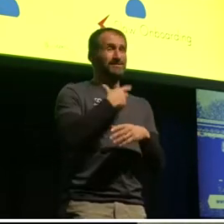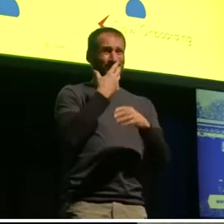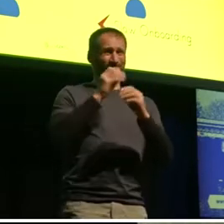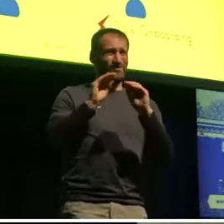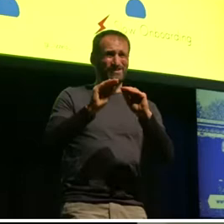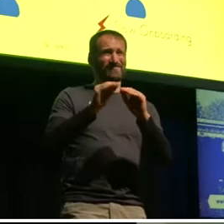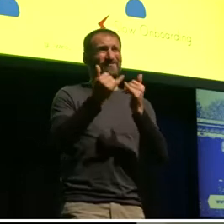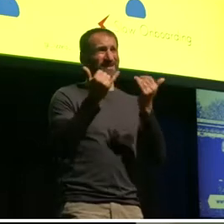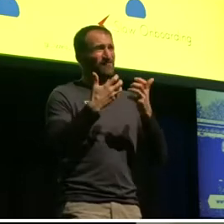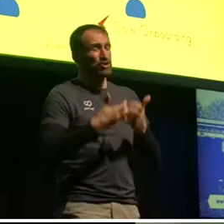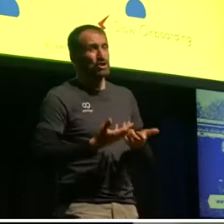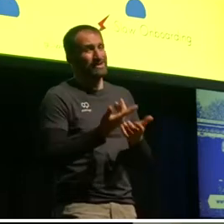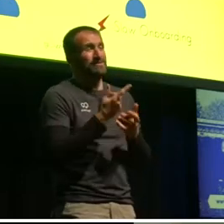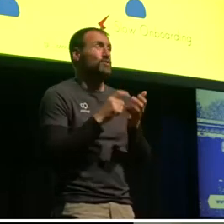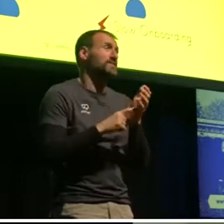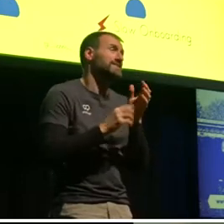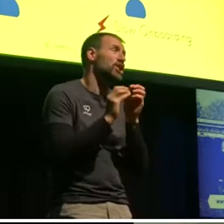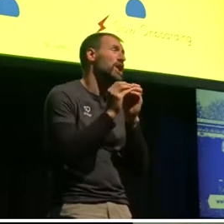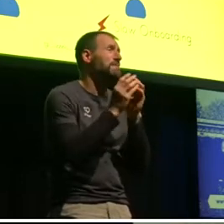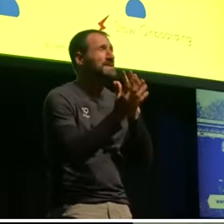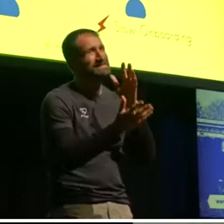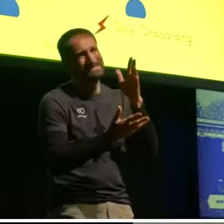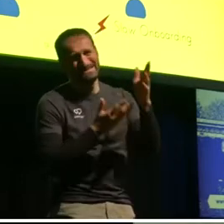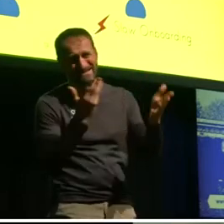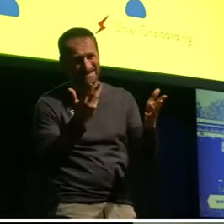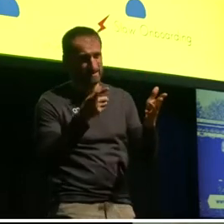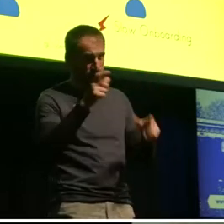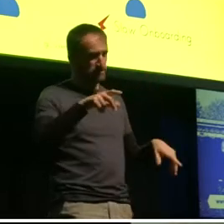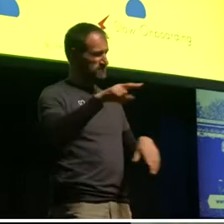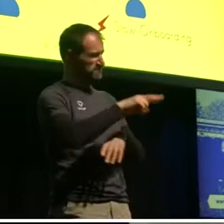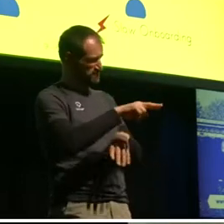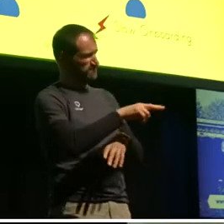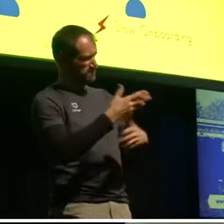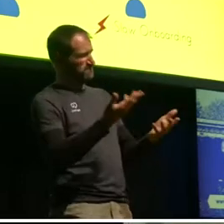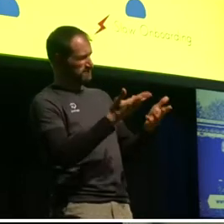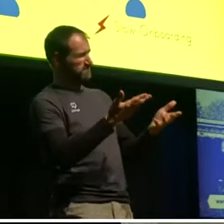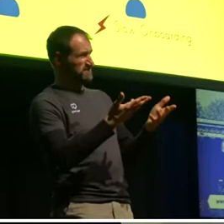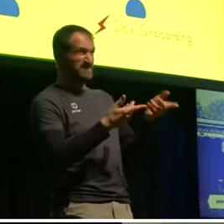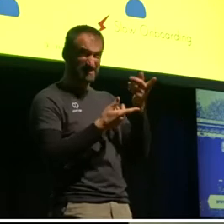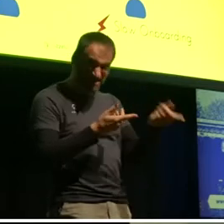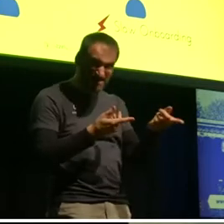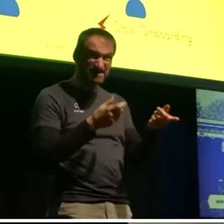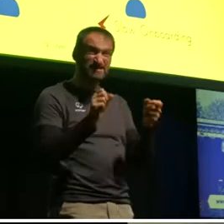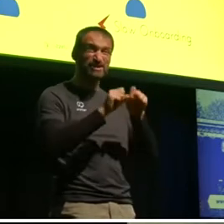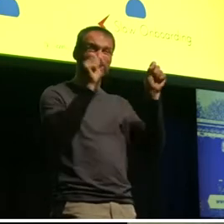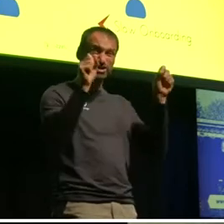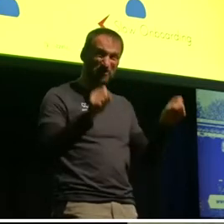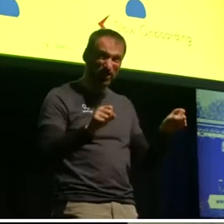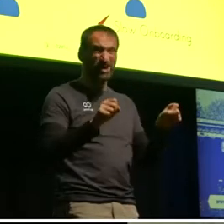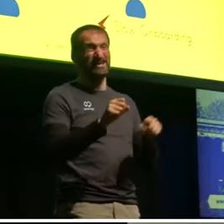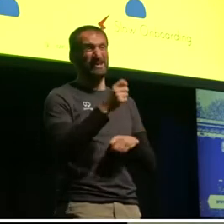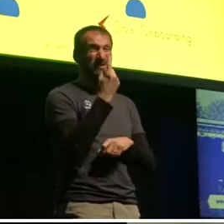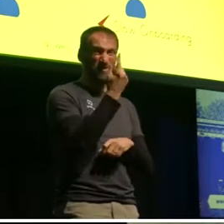difficult. So this person onboarding will then look at it like, this is Symfony